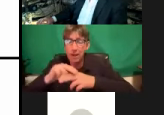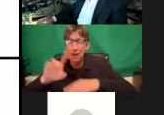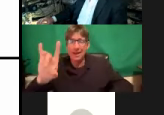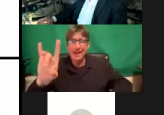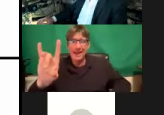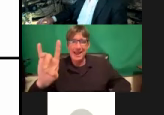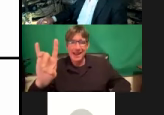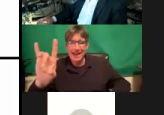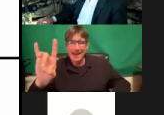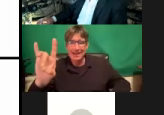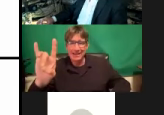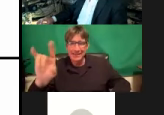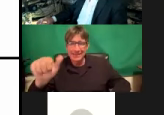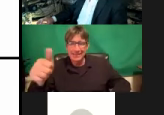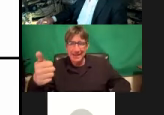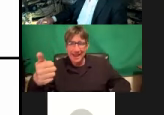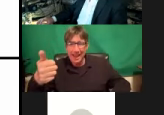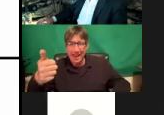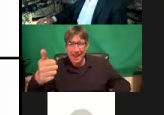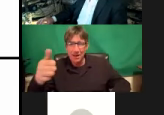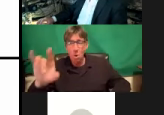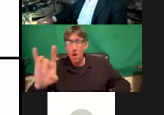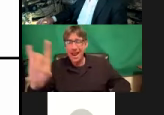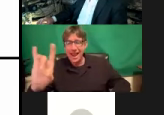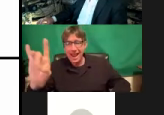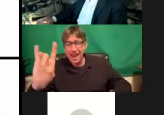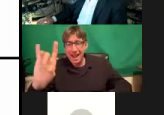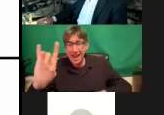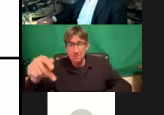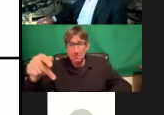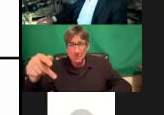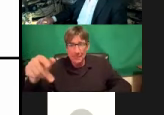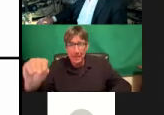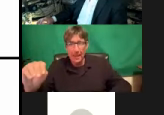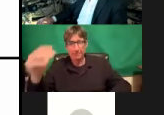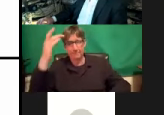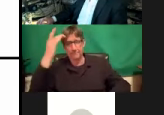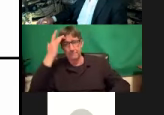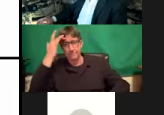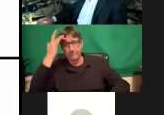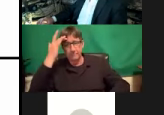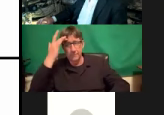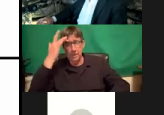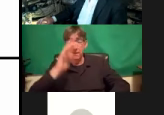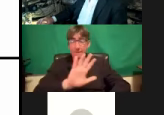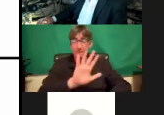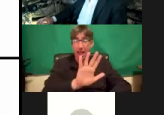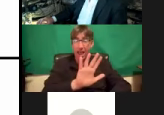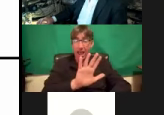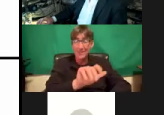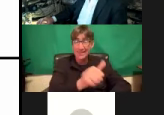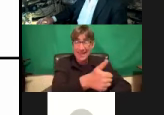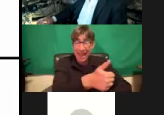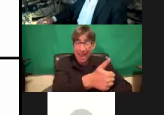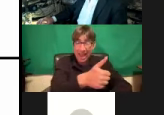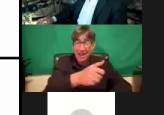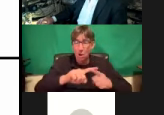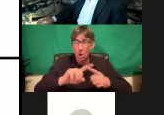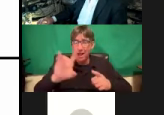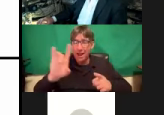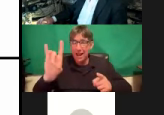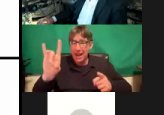between 5:10 and 8 p.m. For people who do work and we want to go